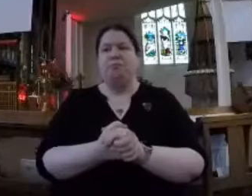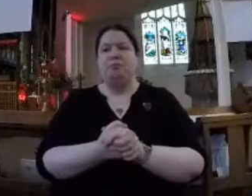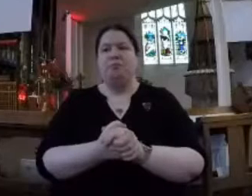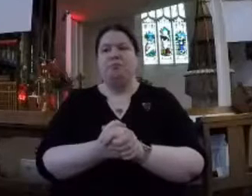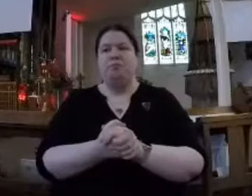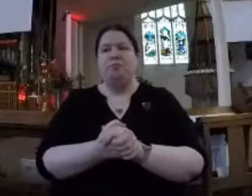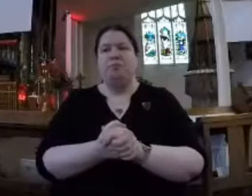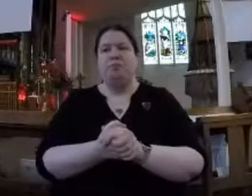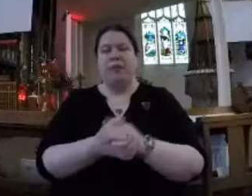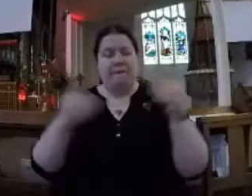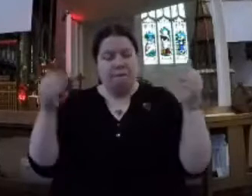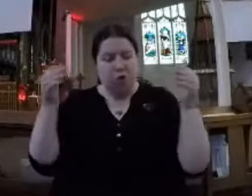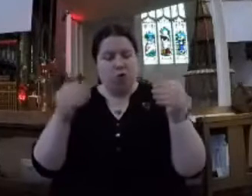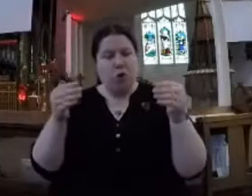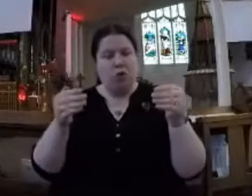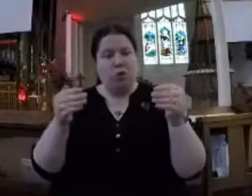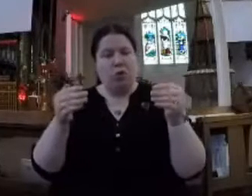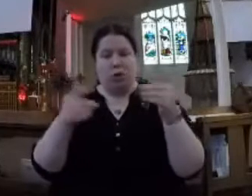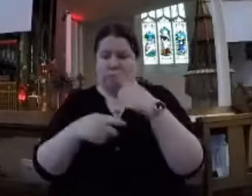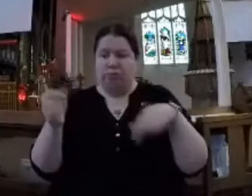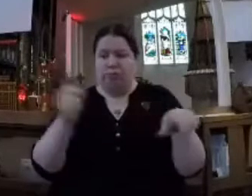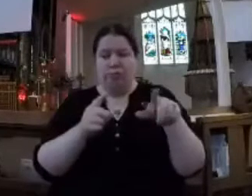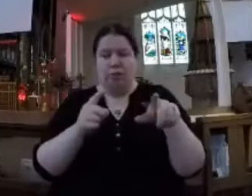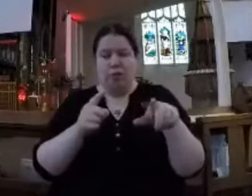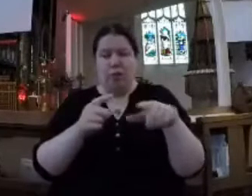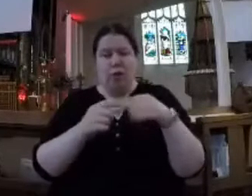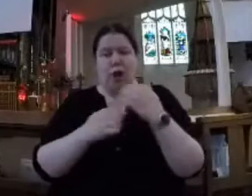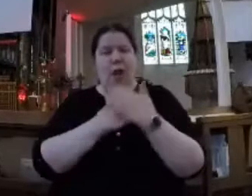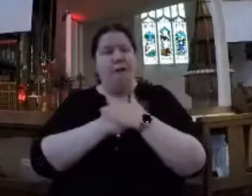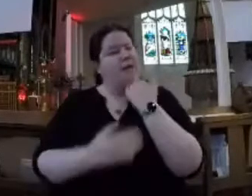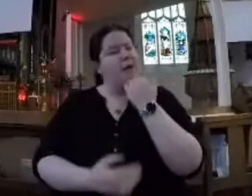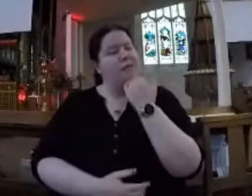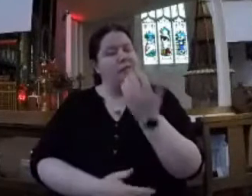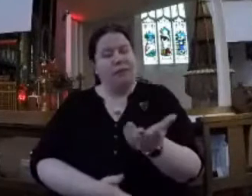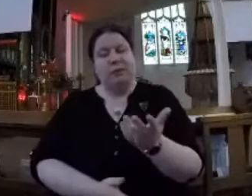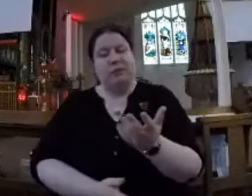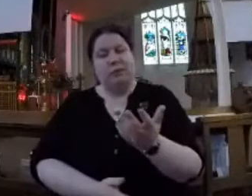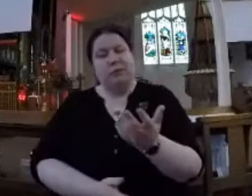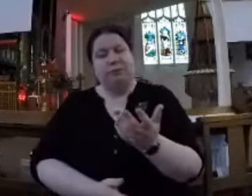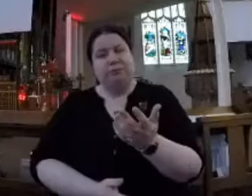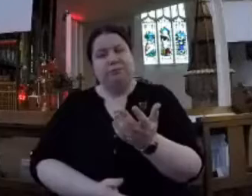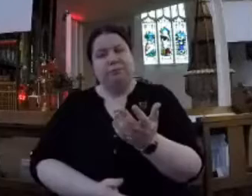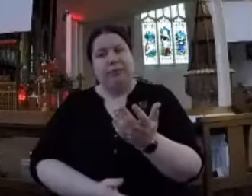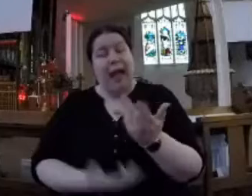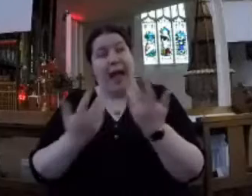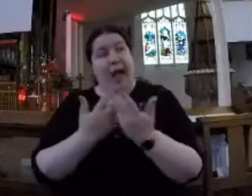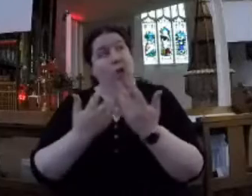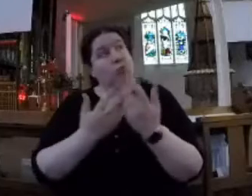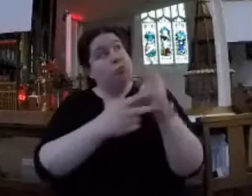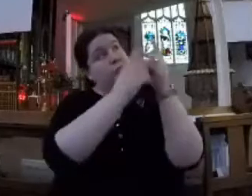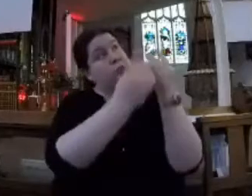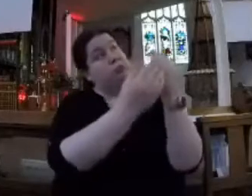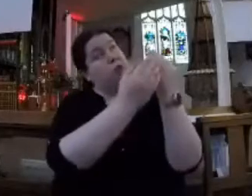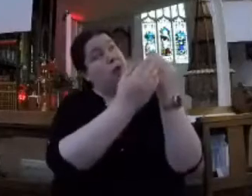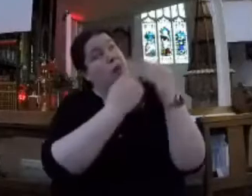We're focusing on our lack of love. That's the first thing. How to remain in God's love, as